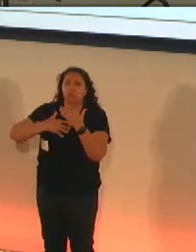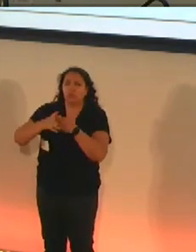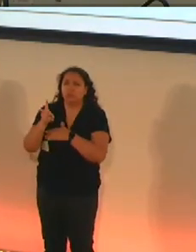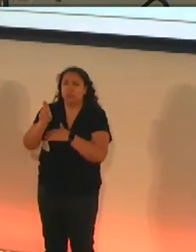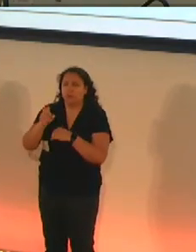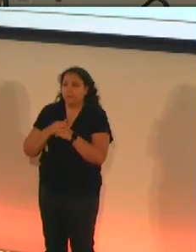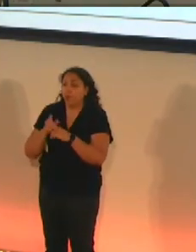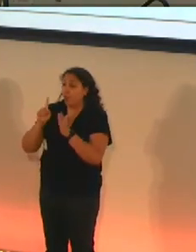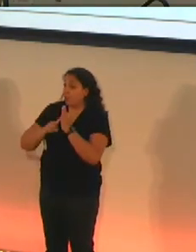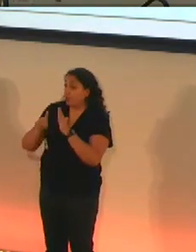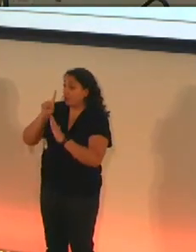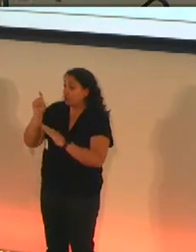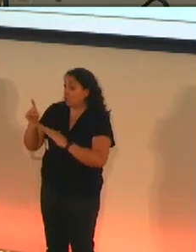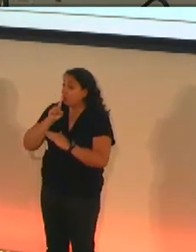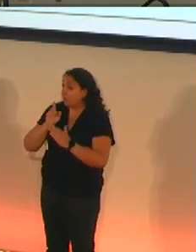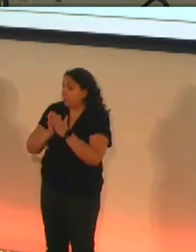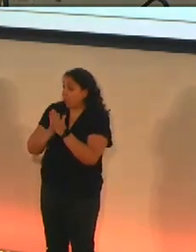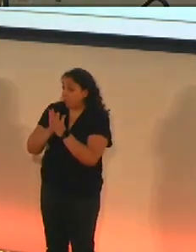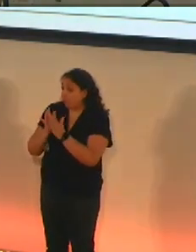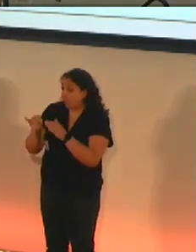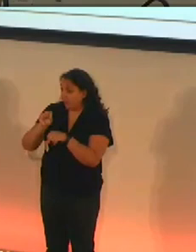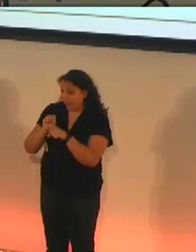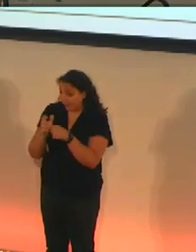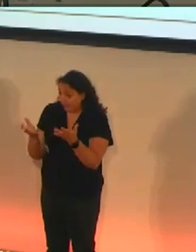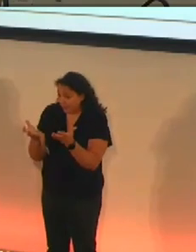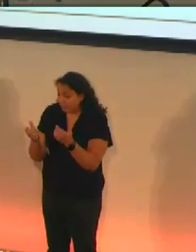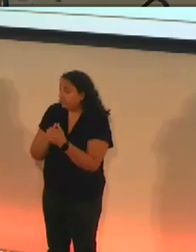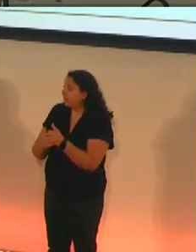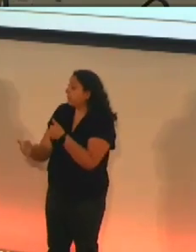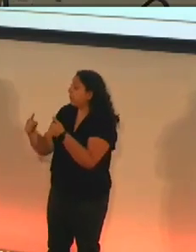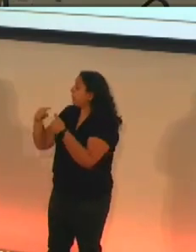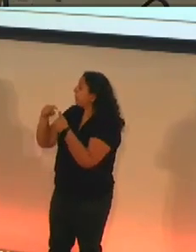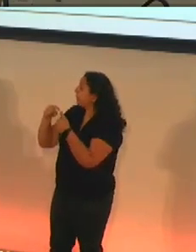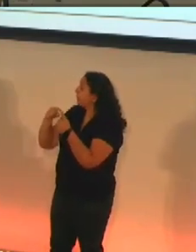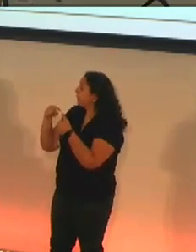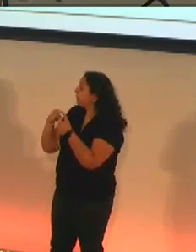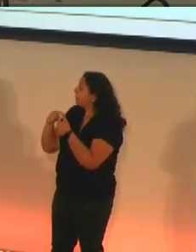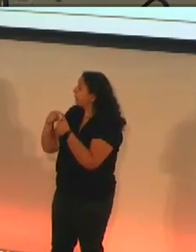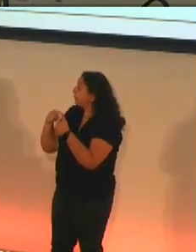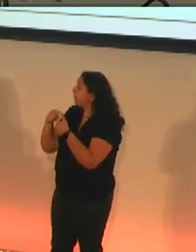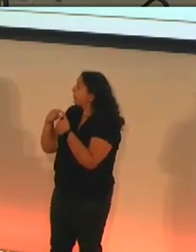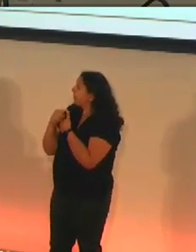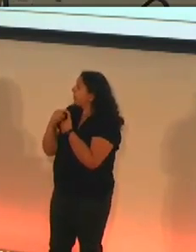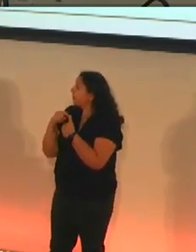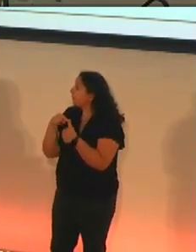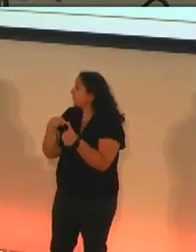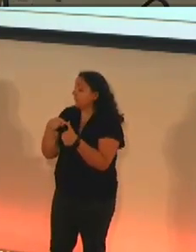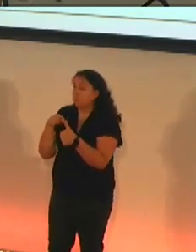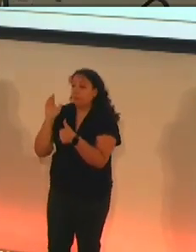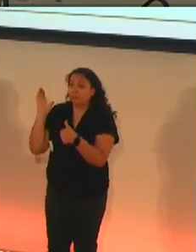research questions that motivated this work was first, what accessibility needs can a guide address for blind and low vision people in